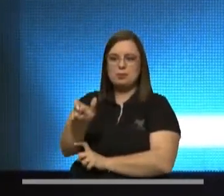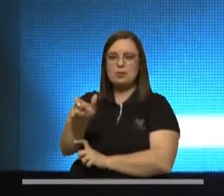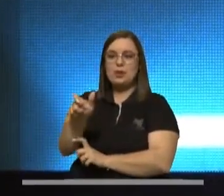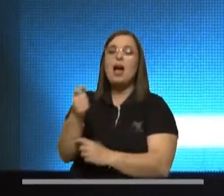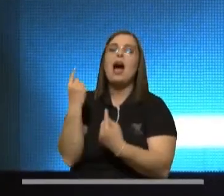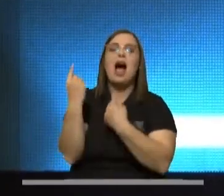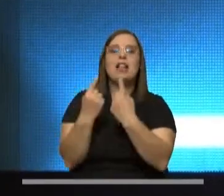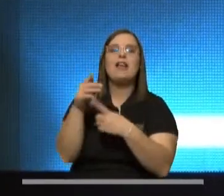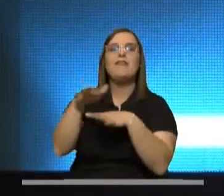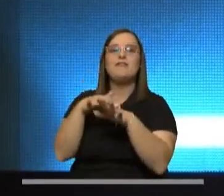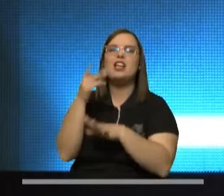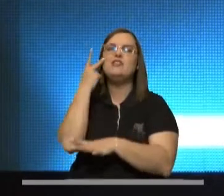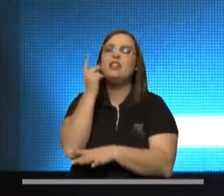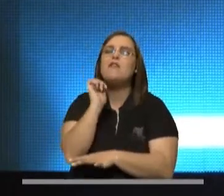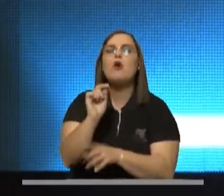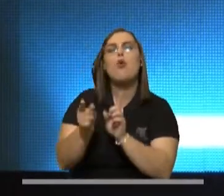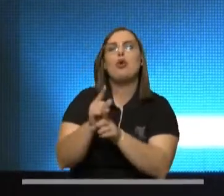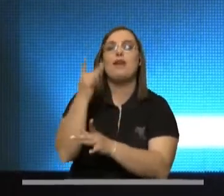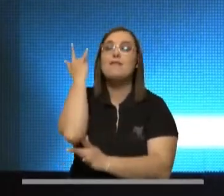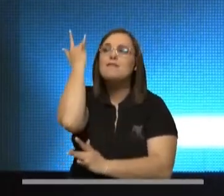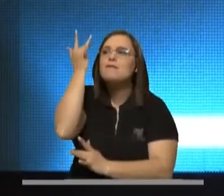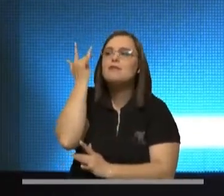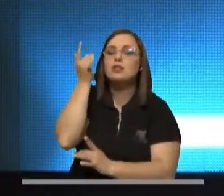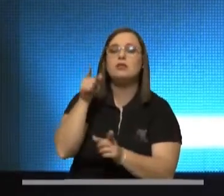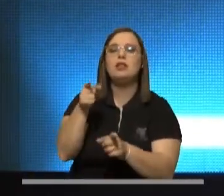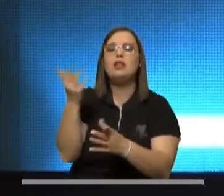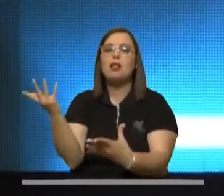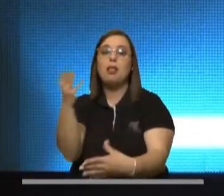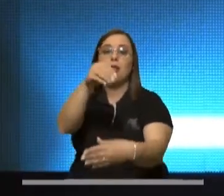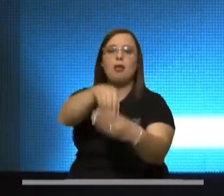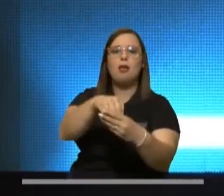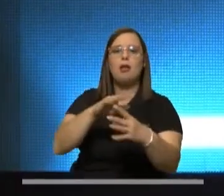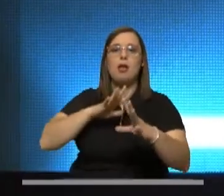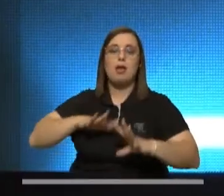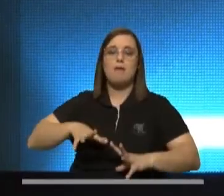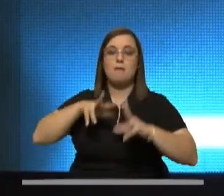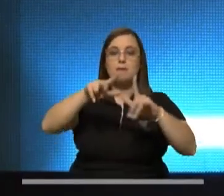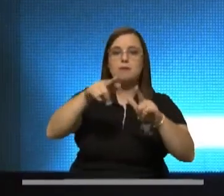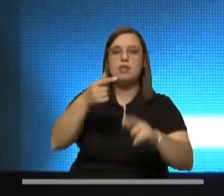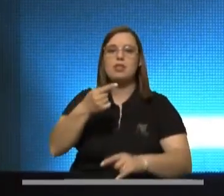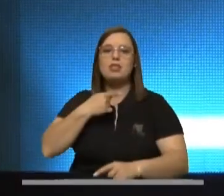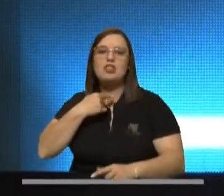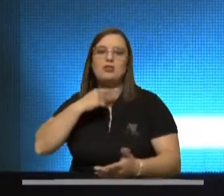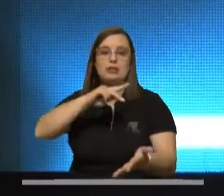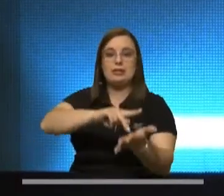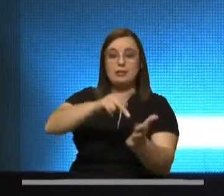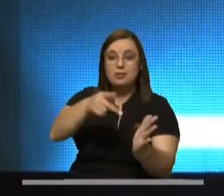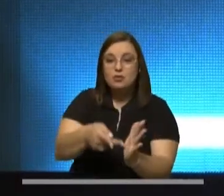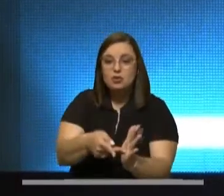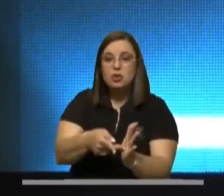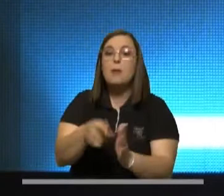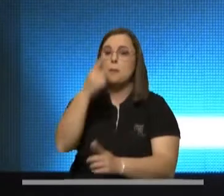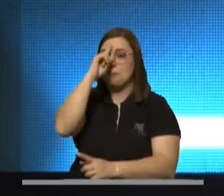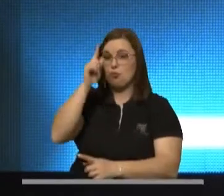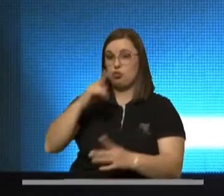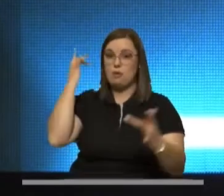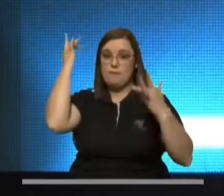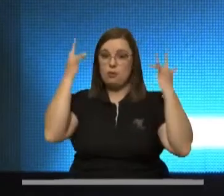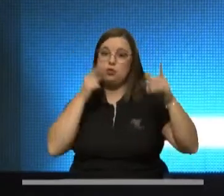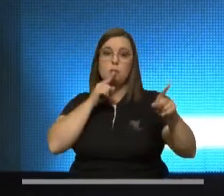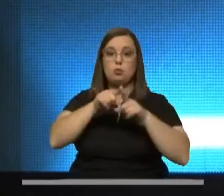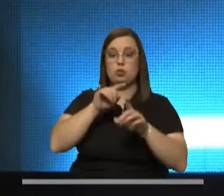to someone who lives philosophy and has integrated in the evolution, technology,